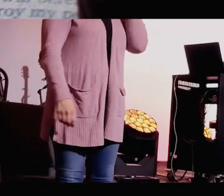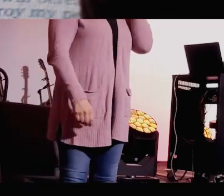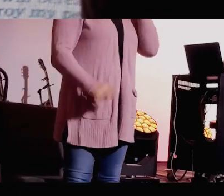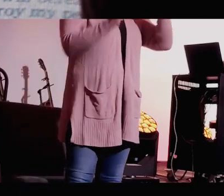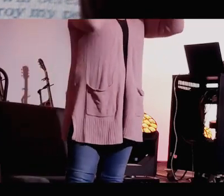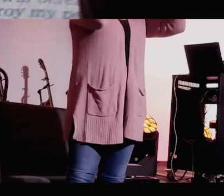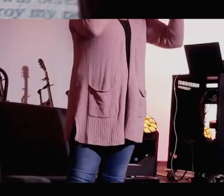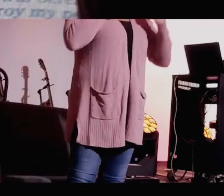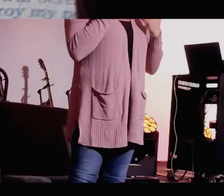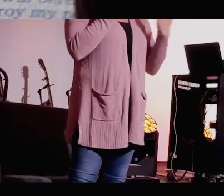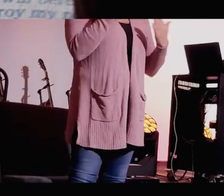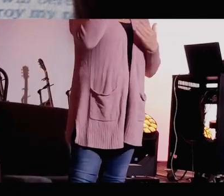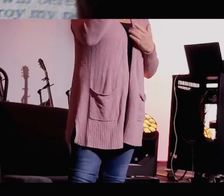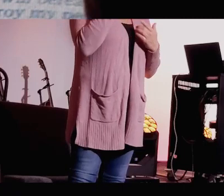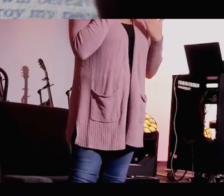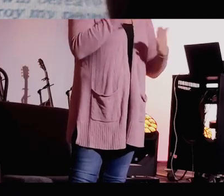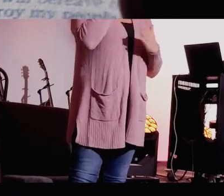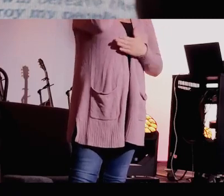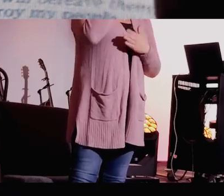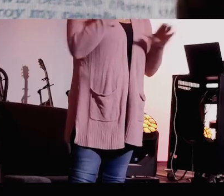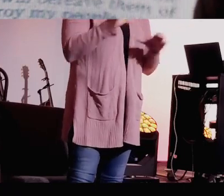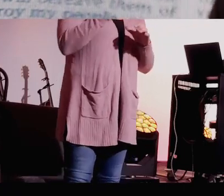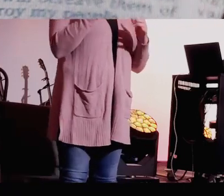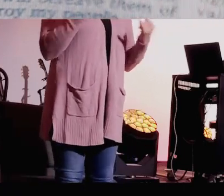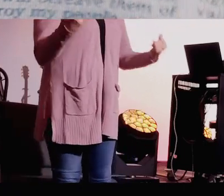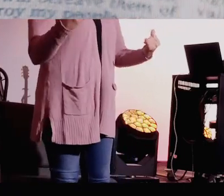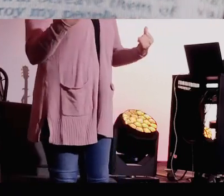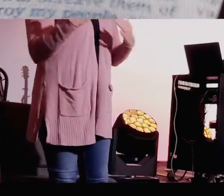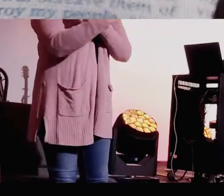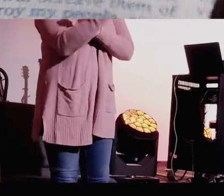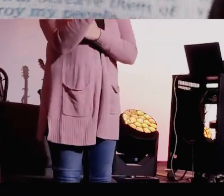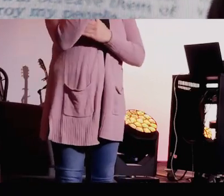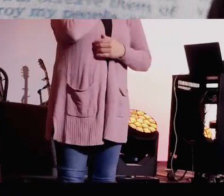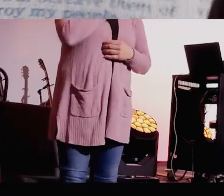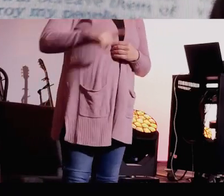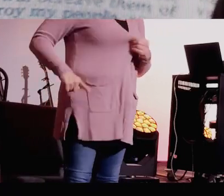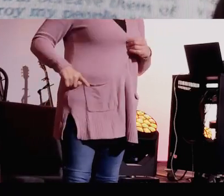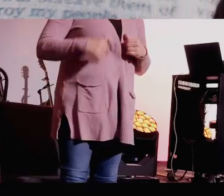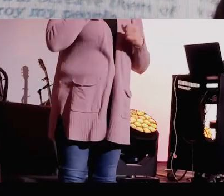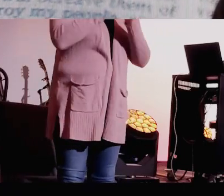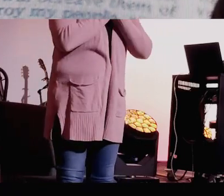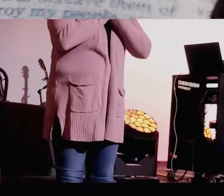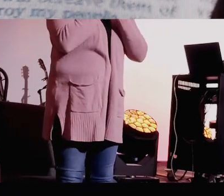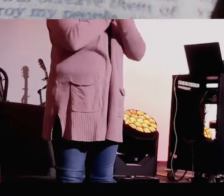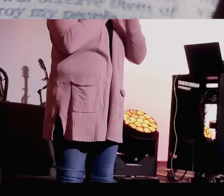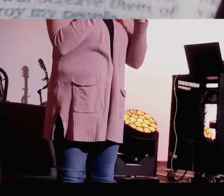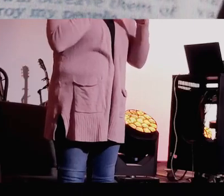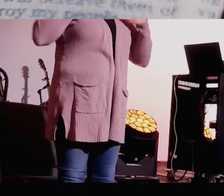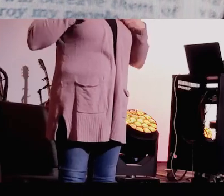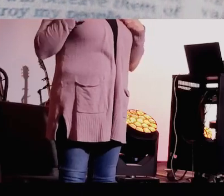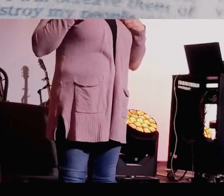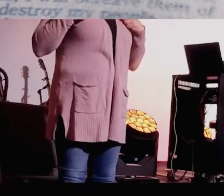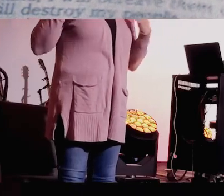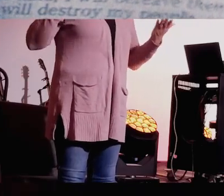So, Father, I just thank you. I thank you for what you did here this morning, Lord. Lord, I pray, Lord, anything that was of me, may it